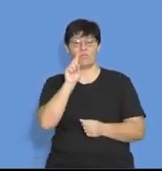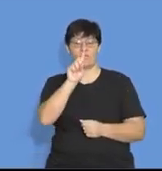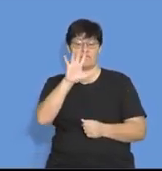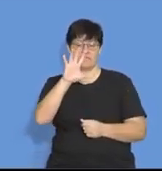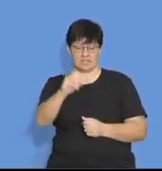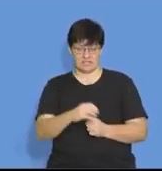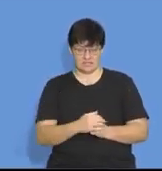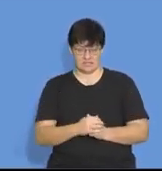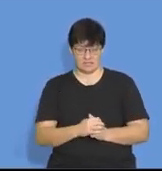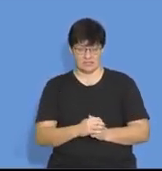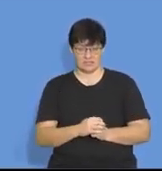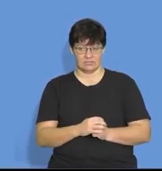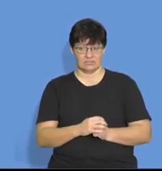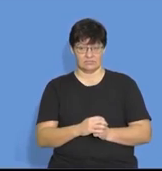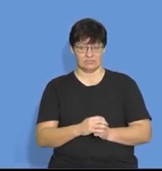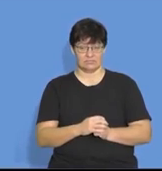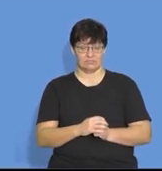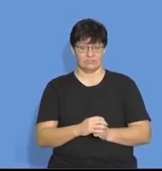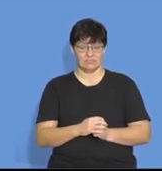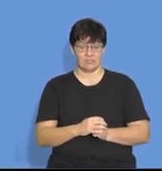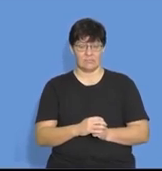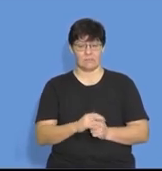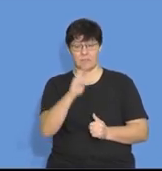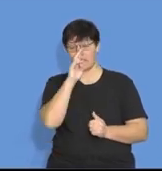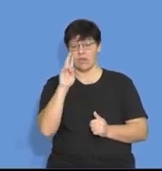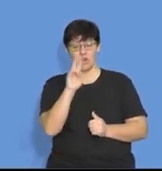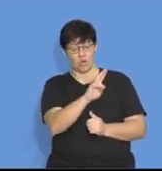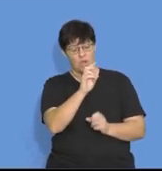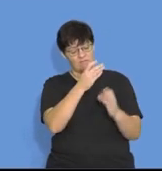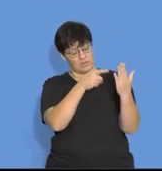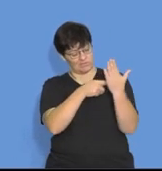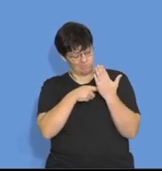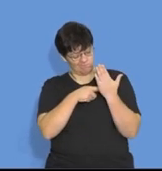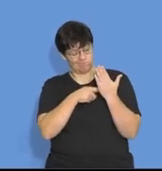Okay. Now, if we look at this information here,